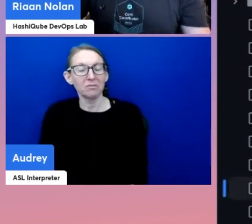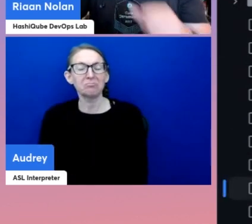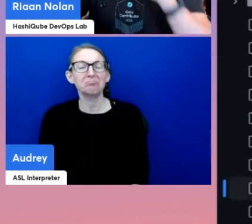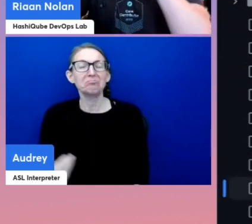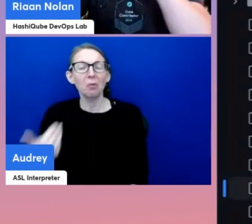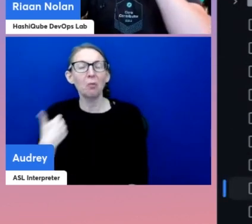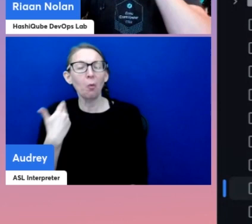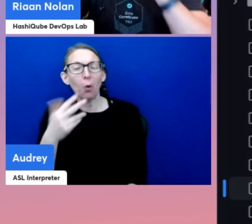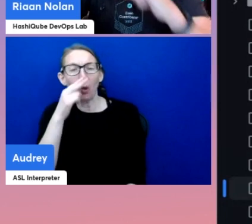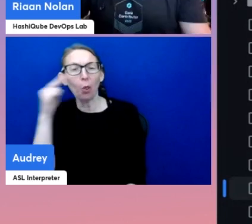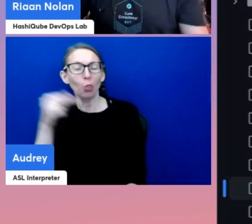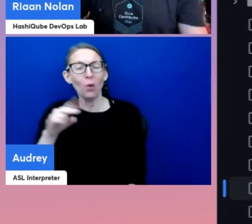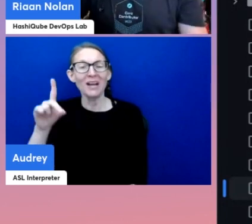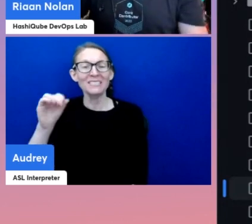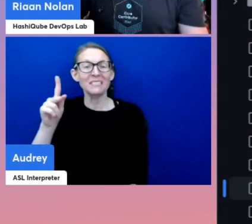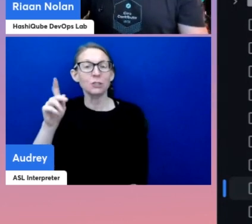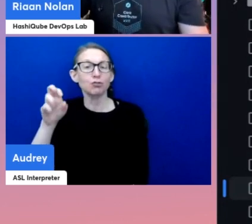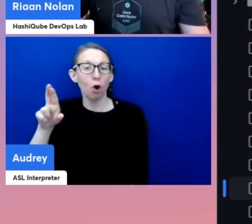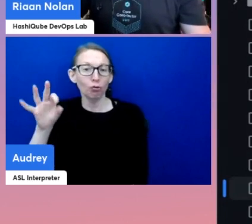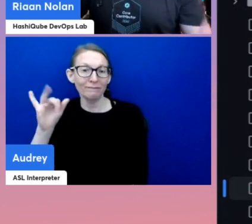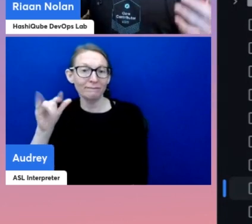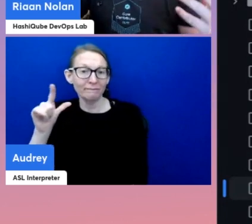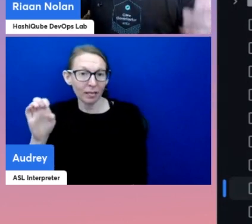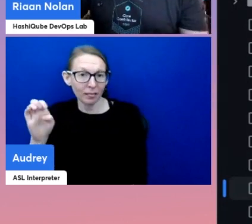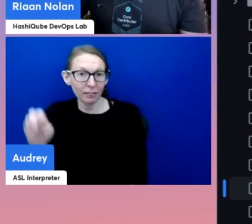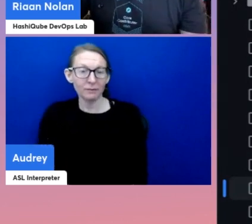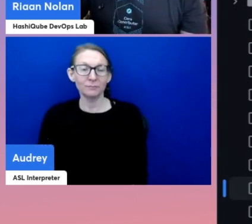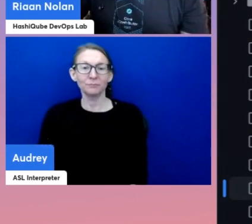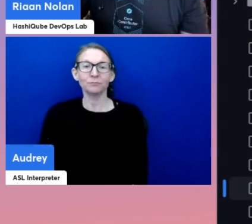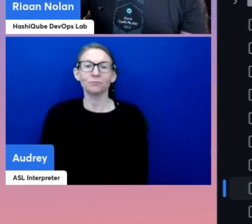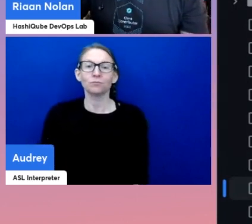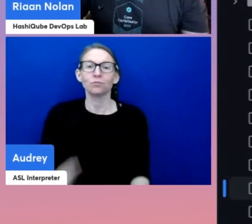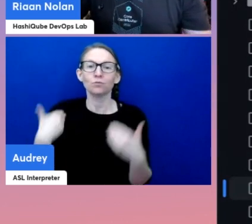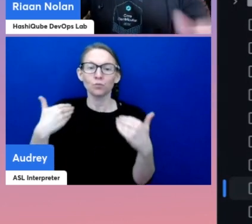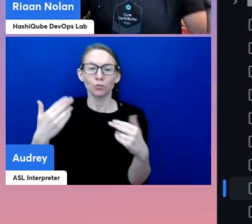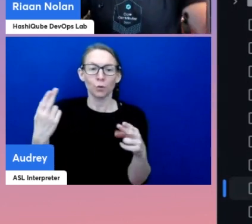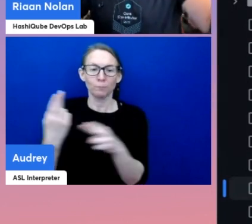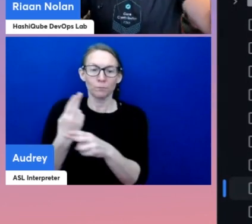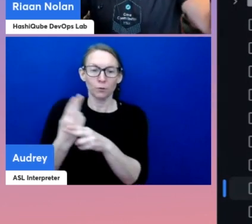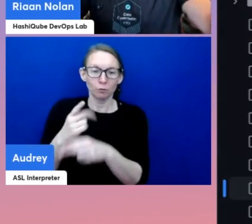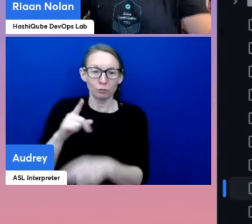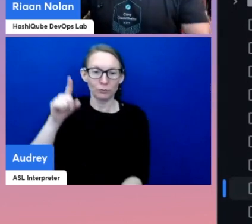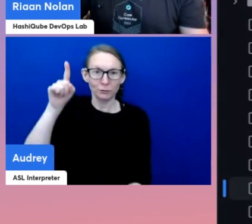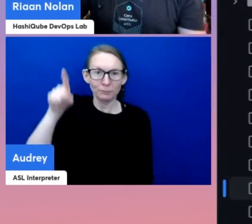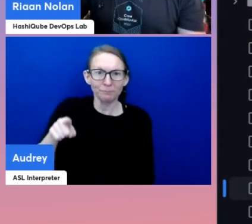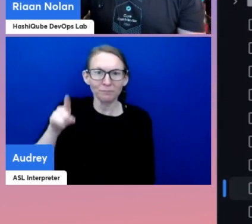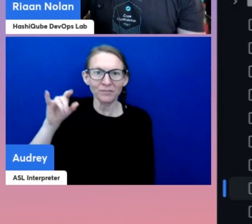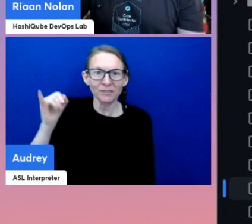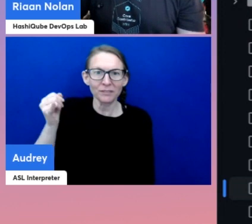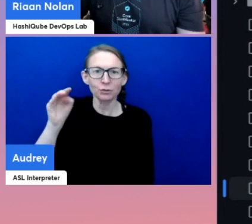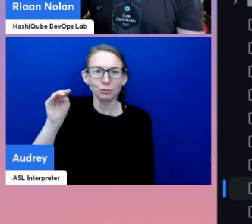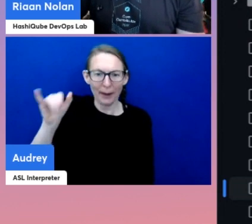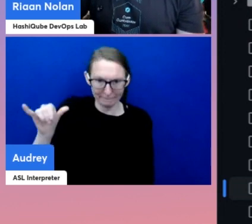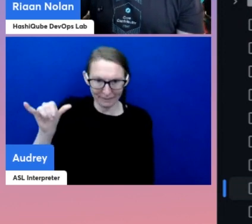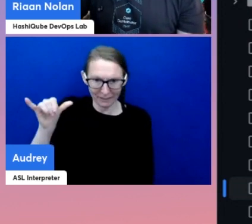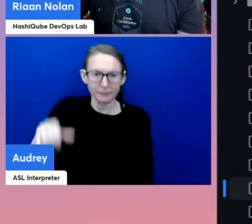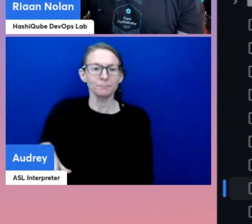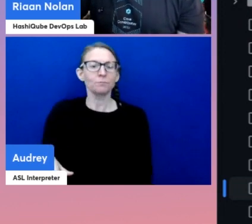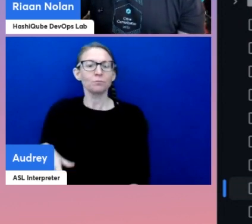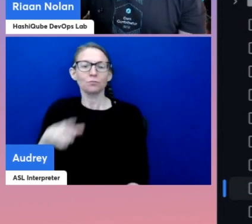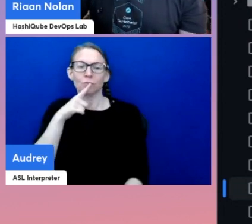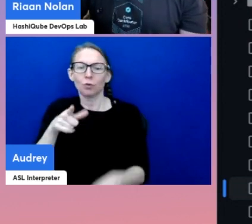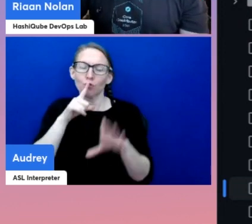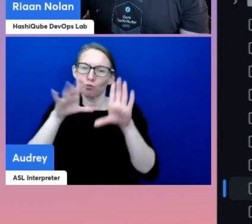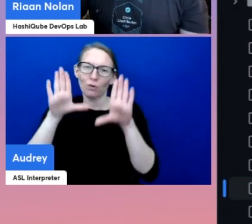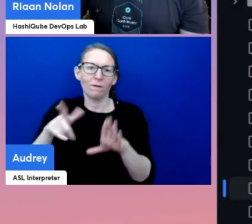file. So we're using Ubuntu Jammy. Thank you, Canonical and Mark Shuttleworth, for this wonderful operating